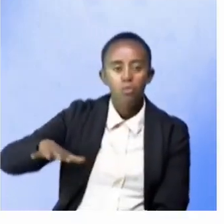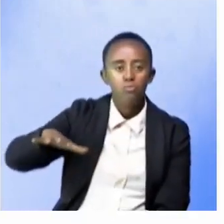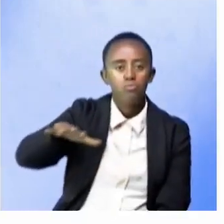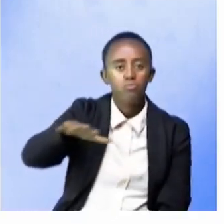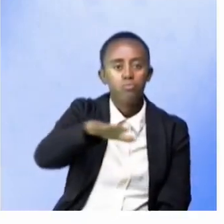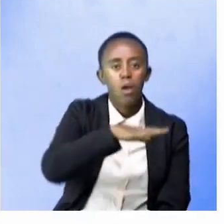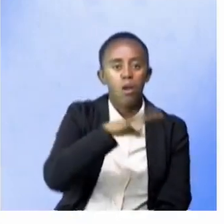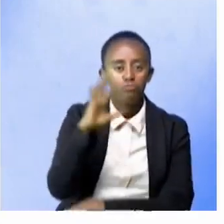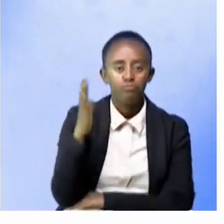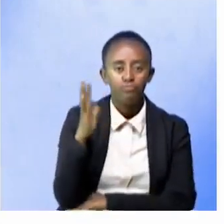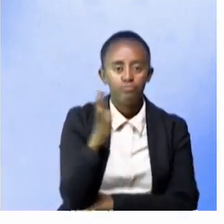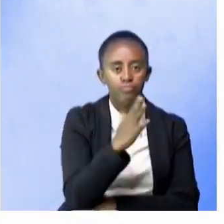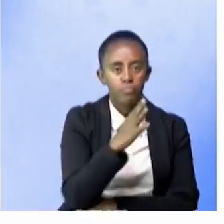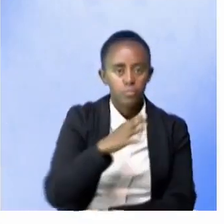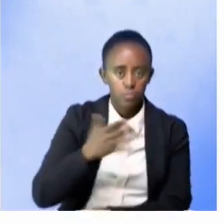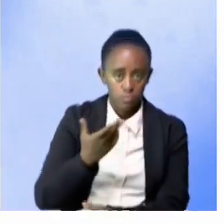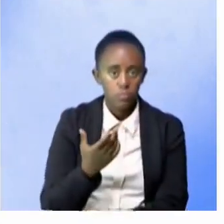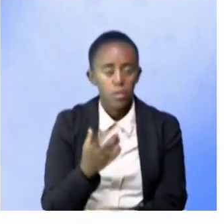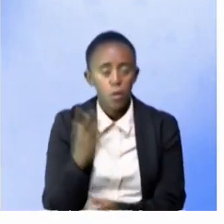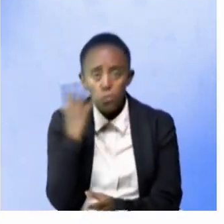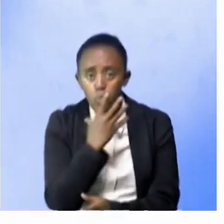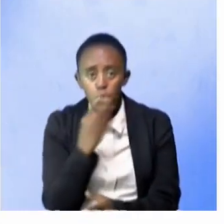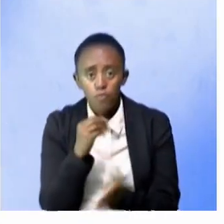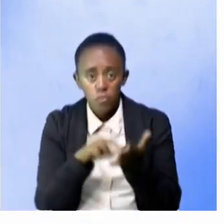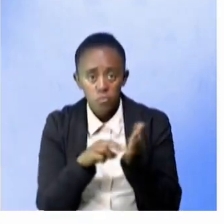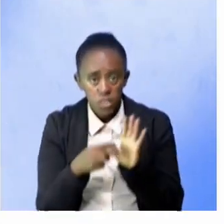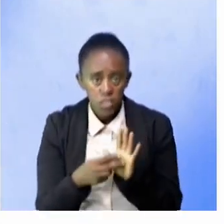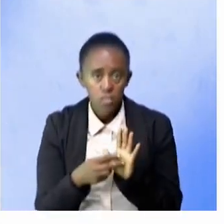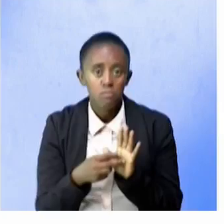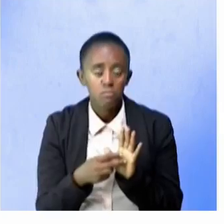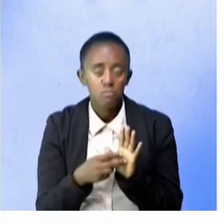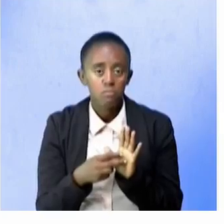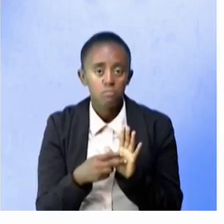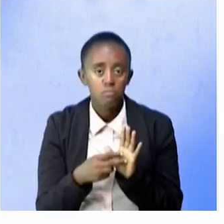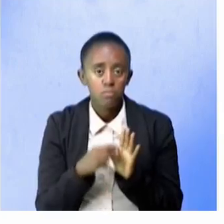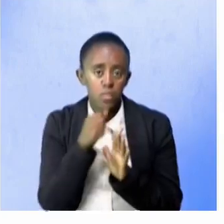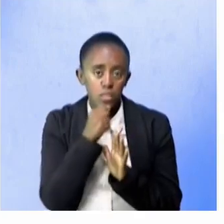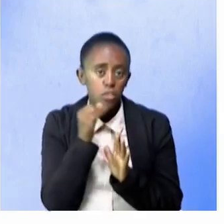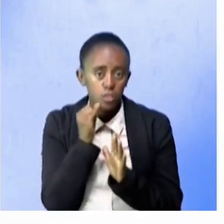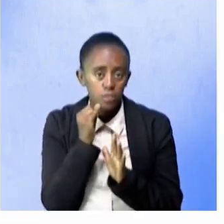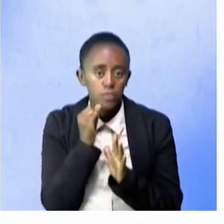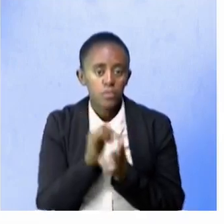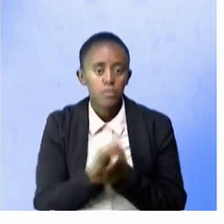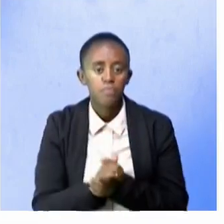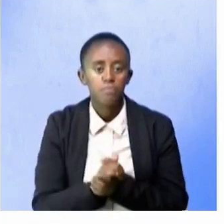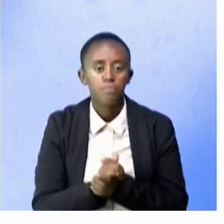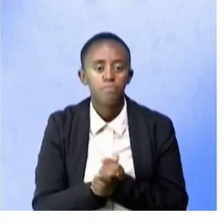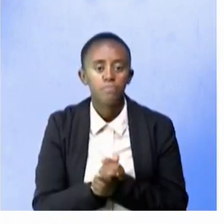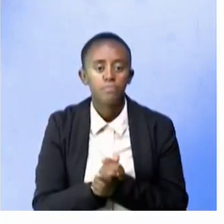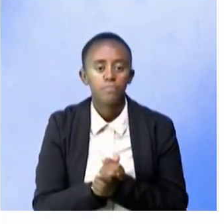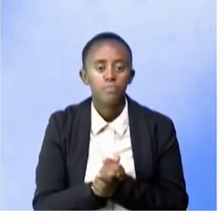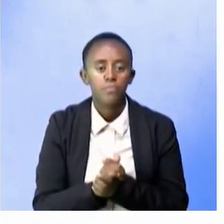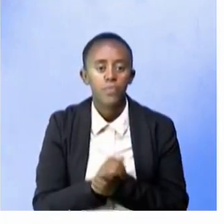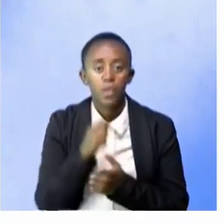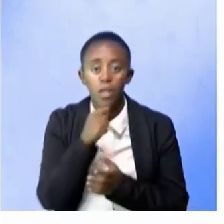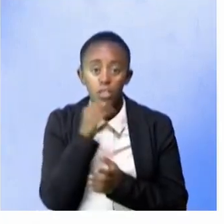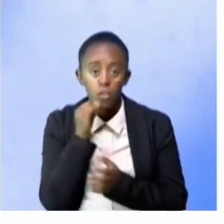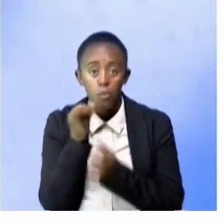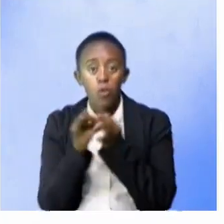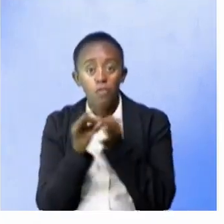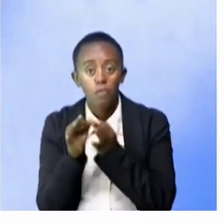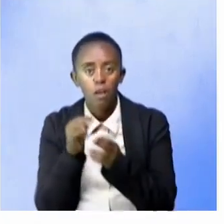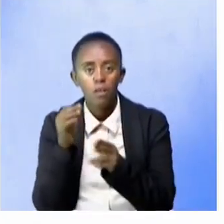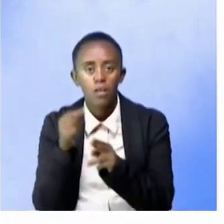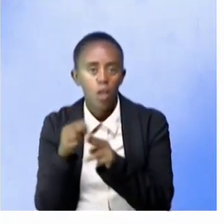Look, students, beautiful it's an adjective, right? This is an adjective. So adjective that modifies what?